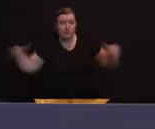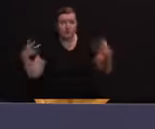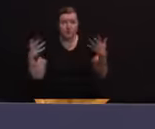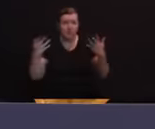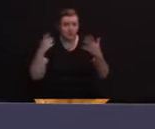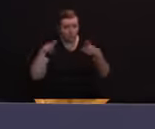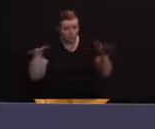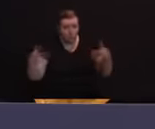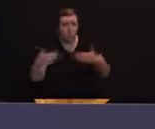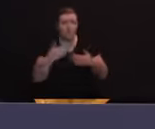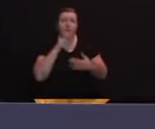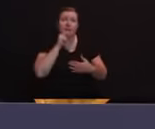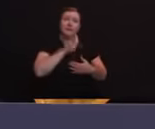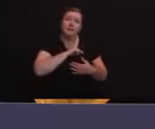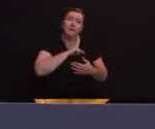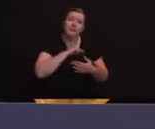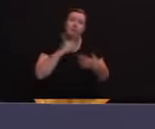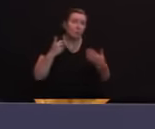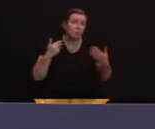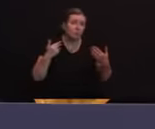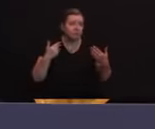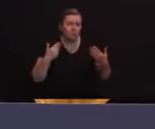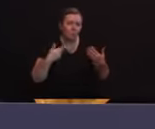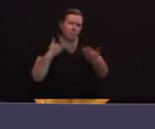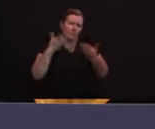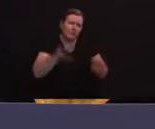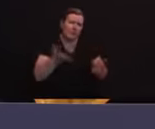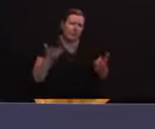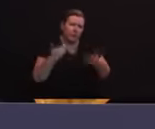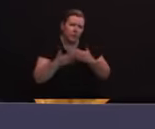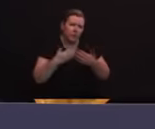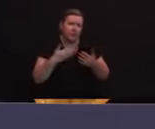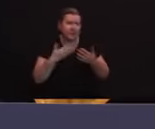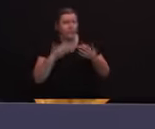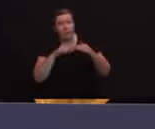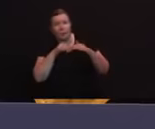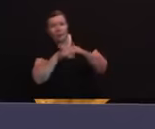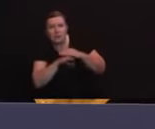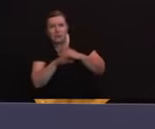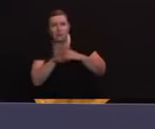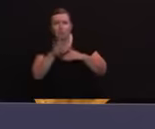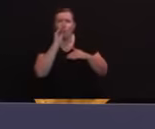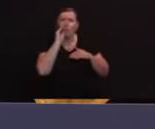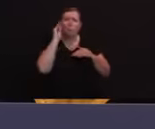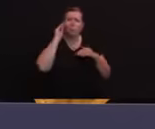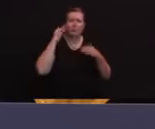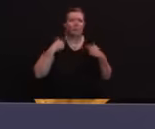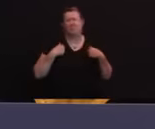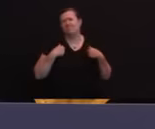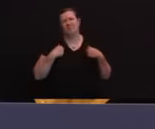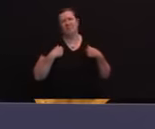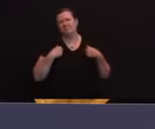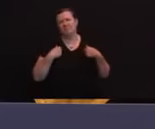us to begin with. But we don't have visibility into most of those. But that does not mean that we as